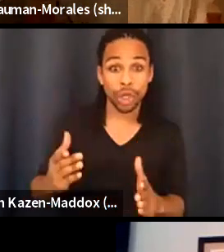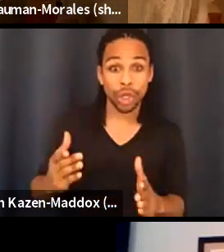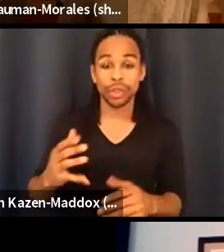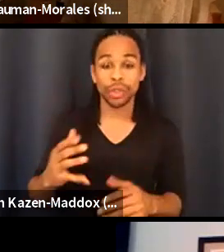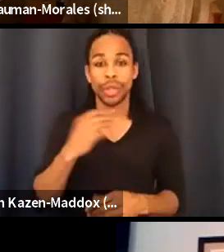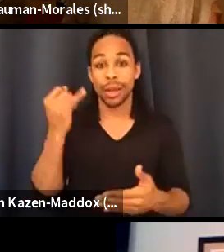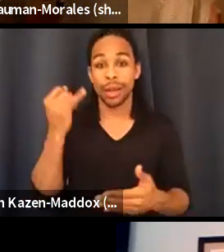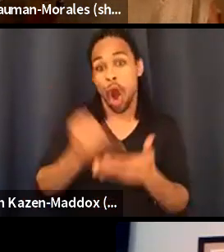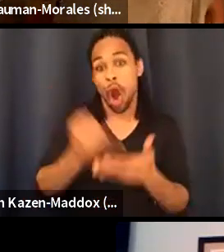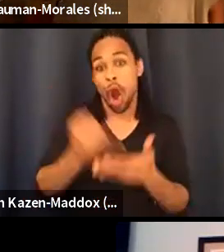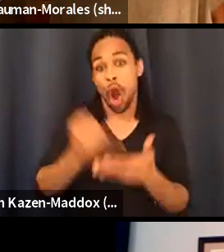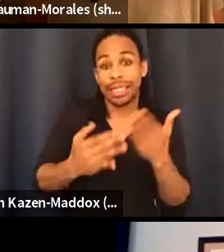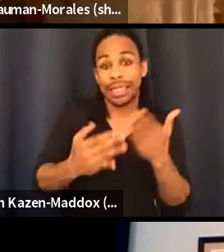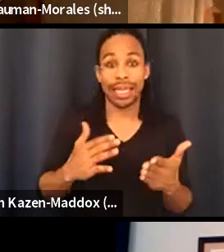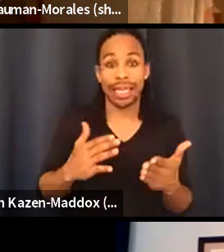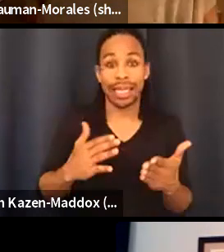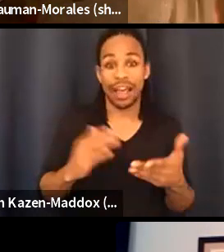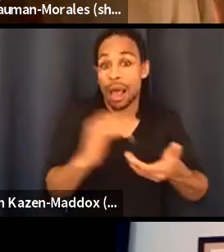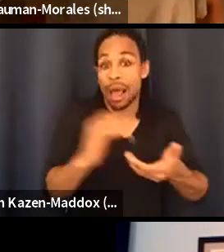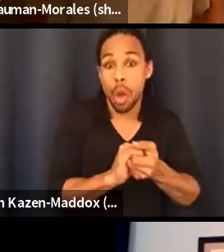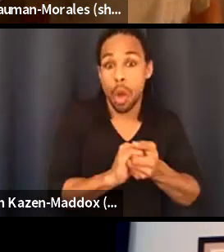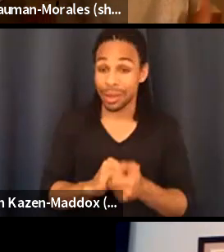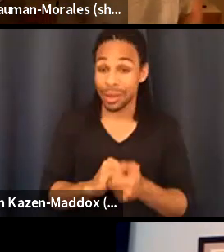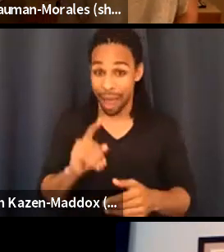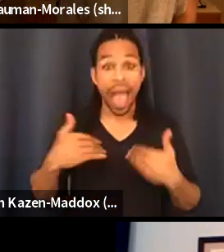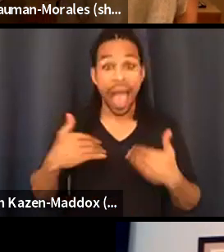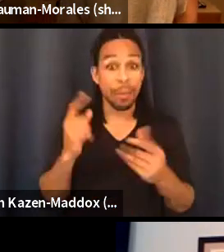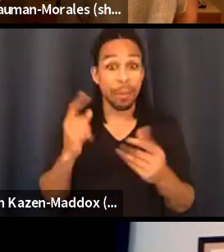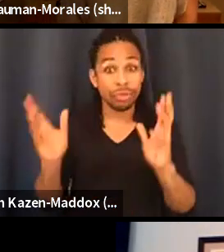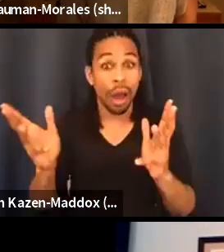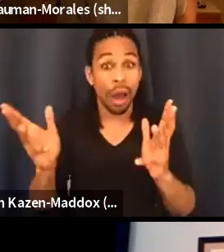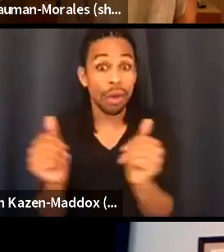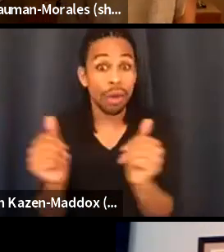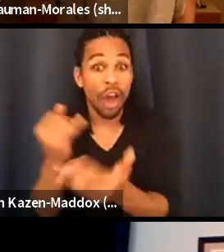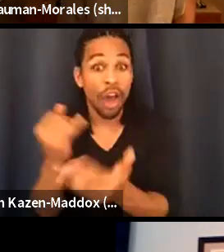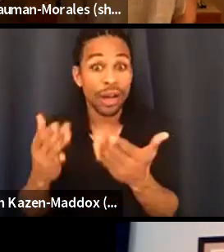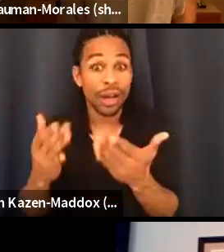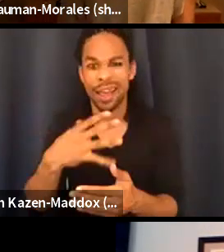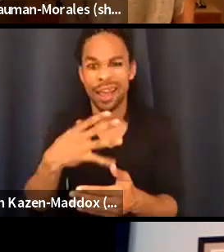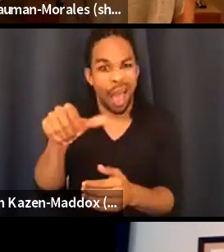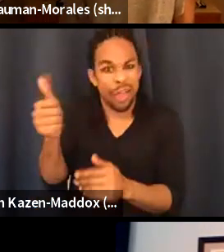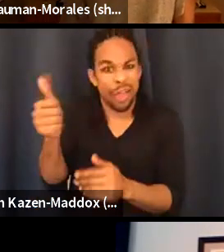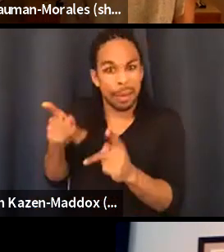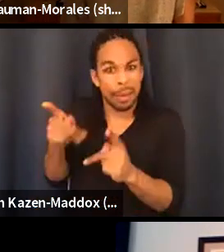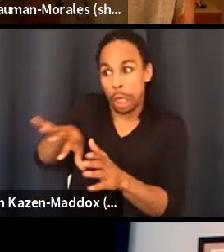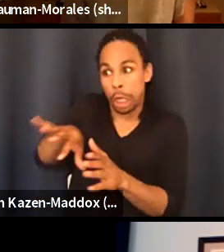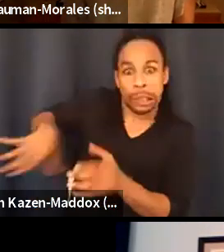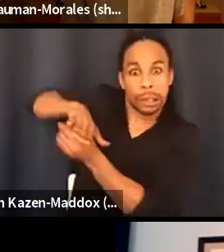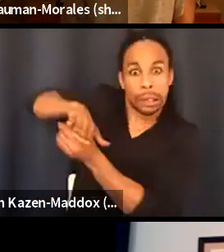are playing out? And so I do think that if we really want to address